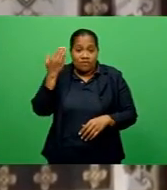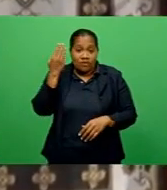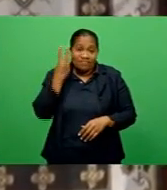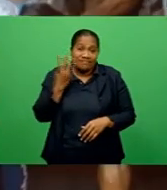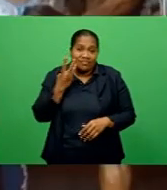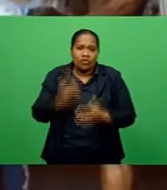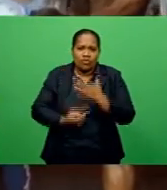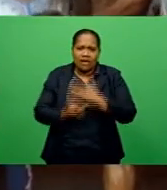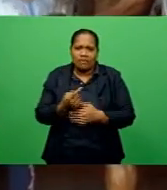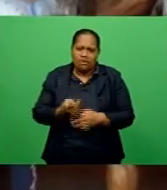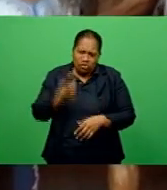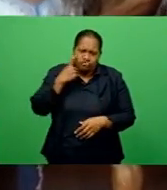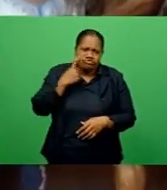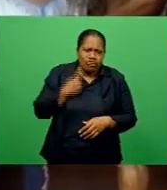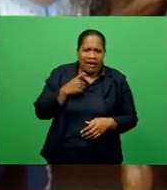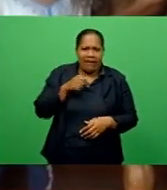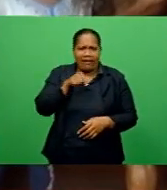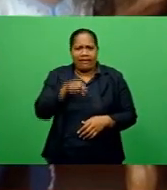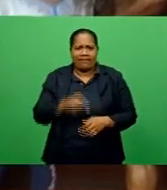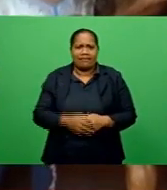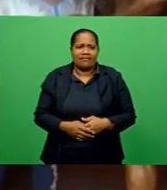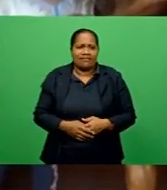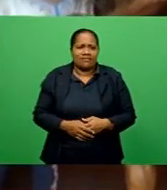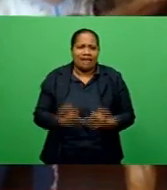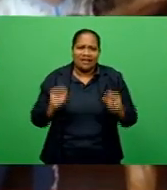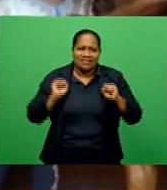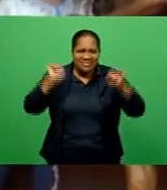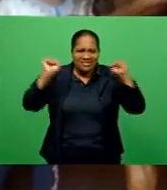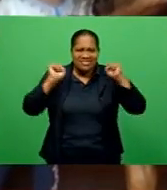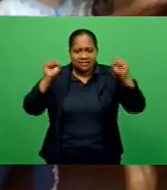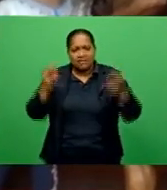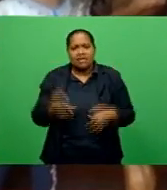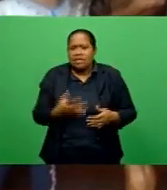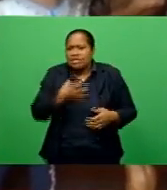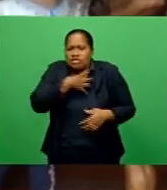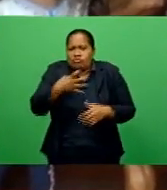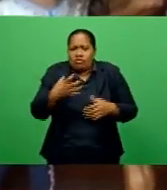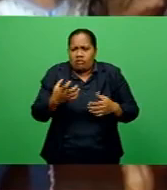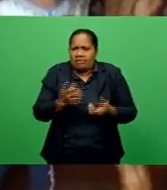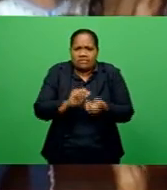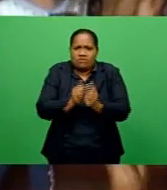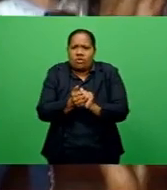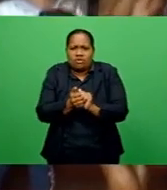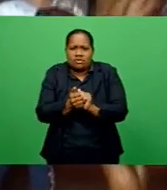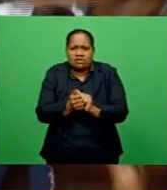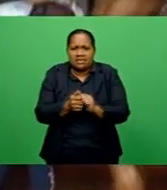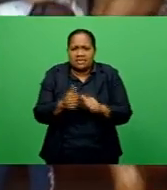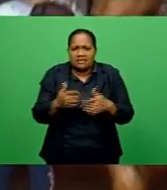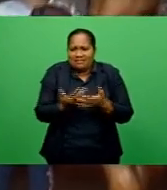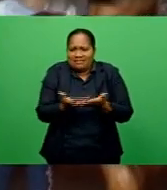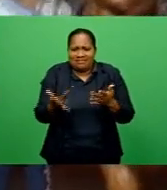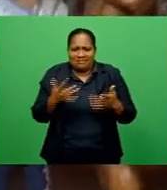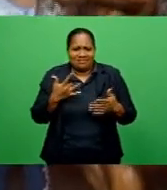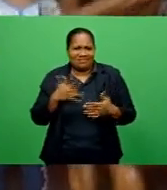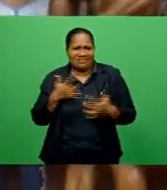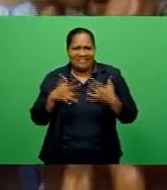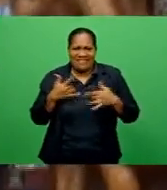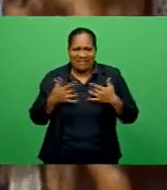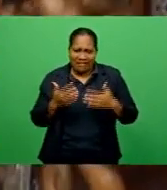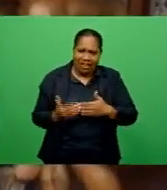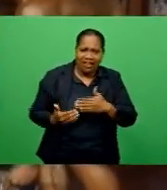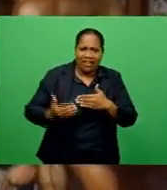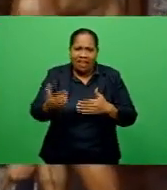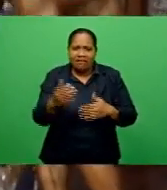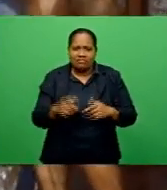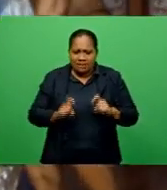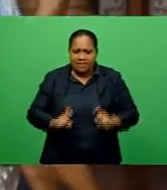amazing. Bodybuilding is more than just a sport, it's a lifestyle. It's about being fit and